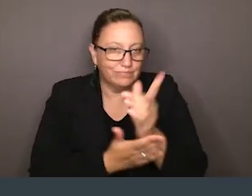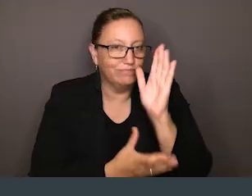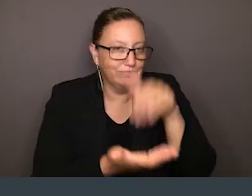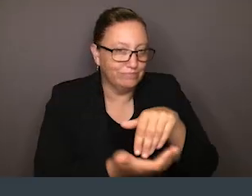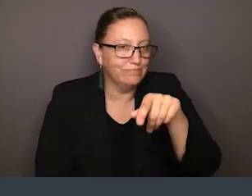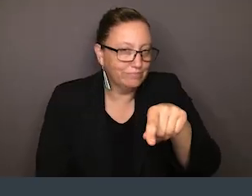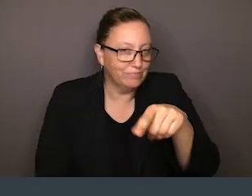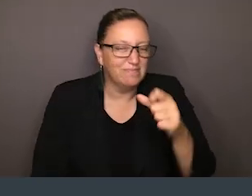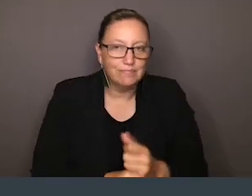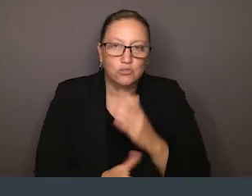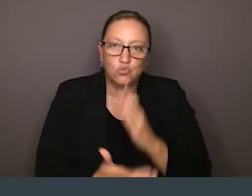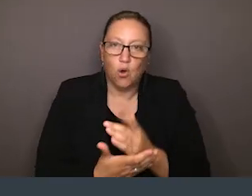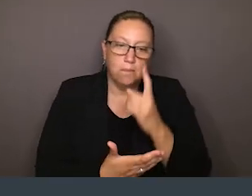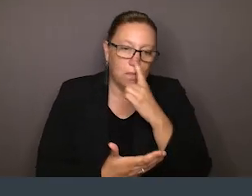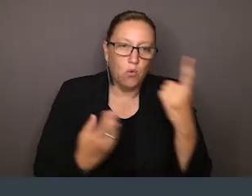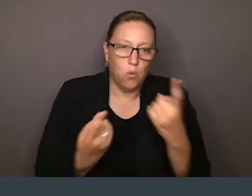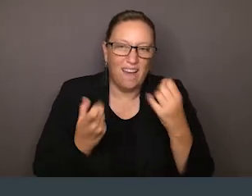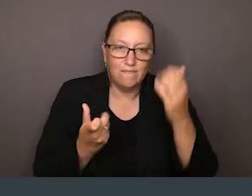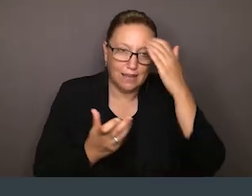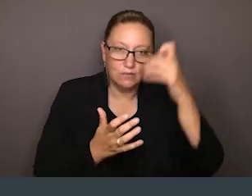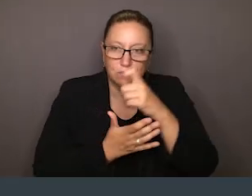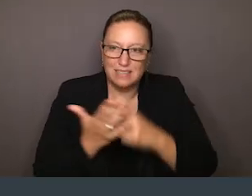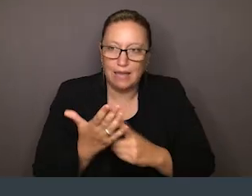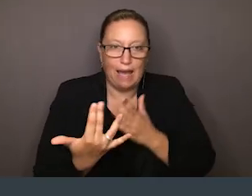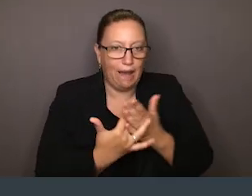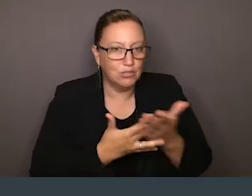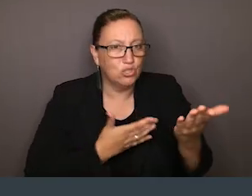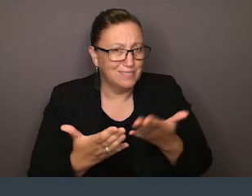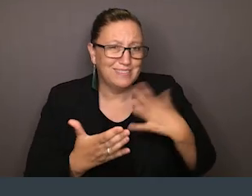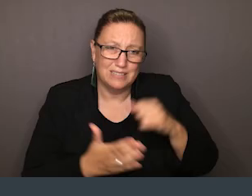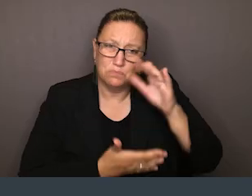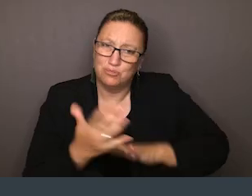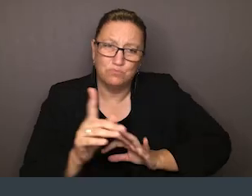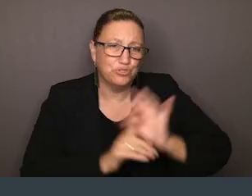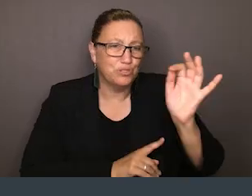that the experience of people with intellectual disability accessing services is improved.